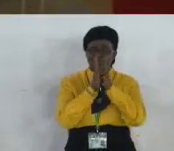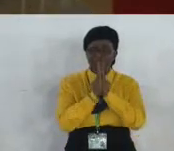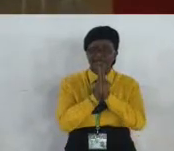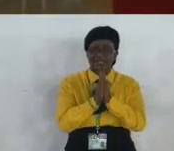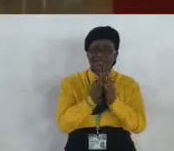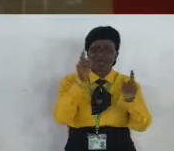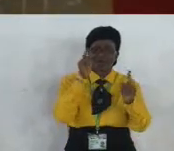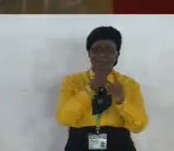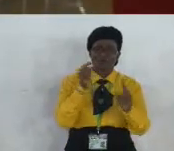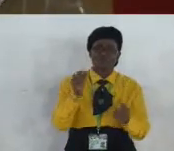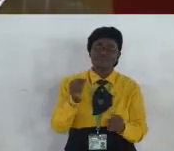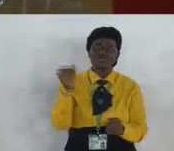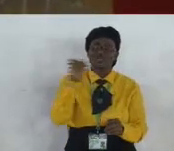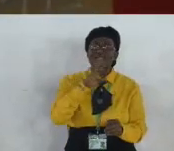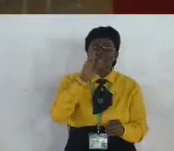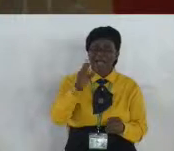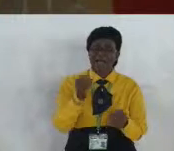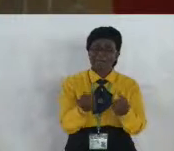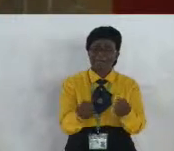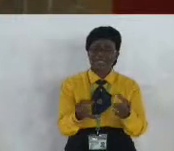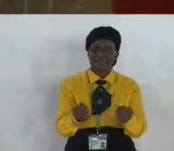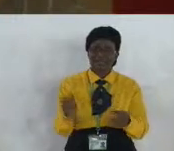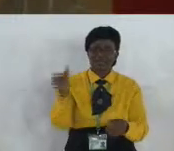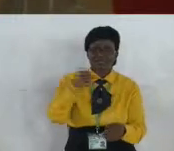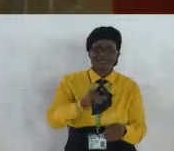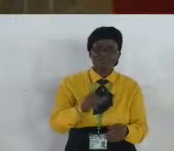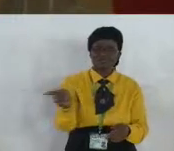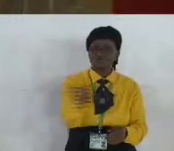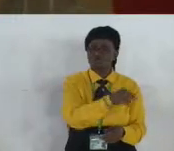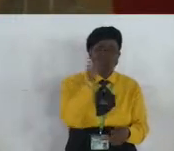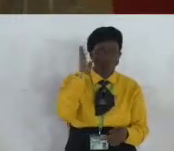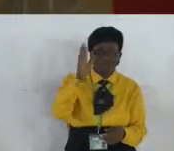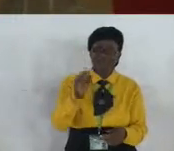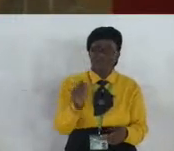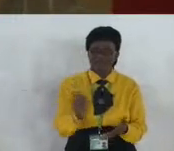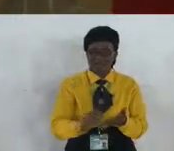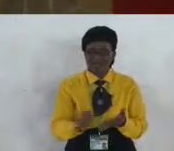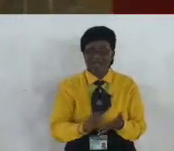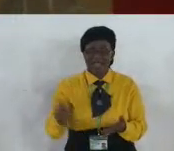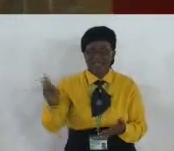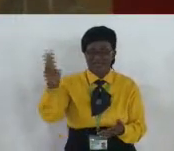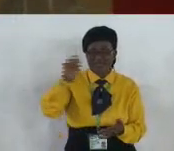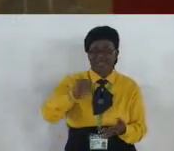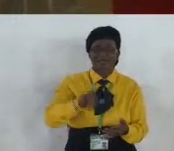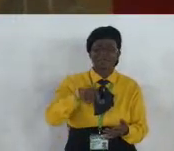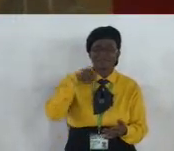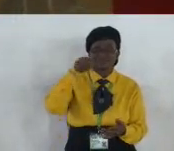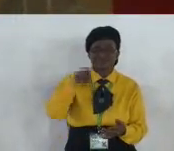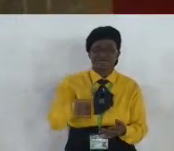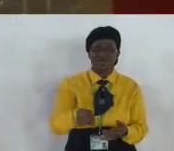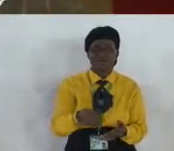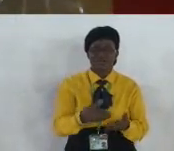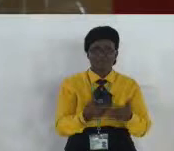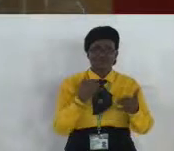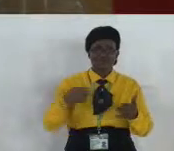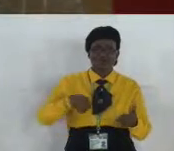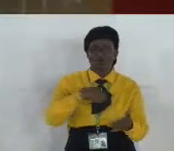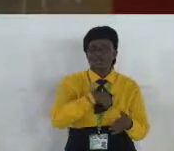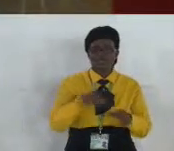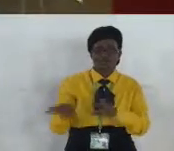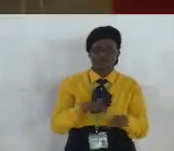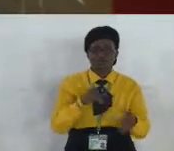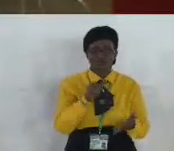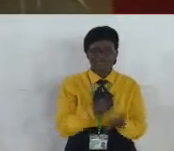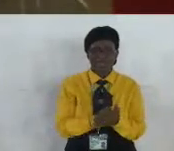many, so you're going to write them down at the appropriate time. But why, before we do that, don't let